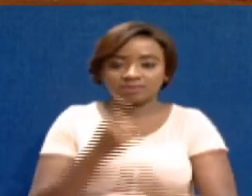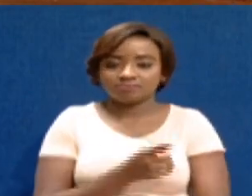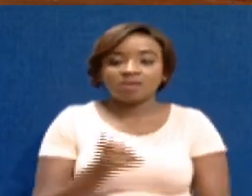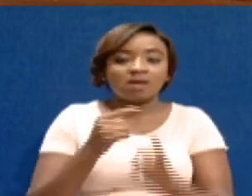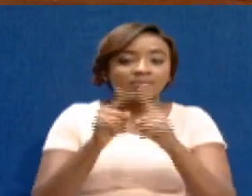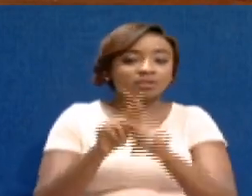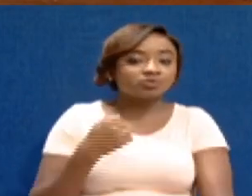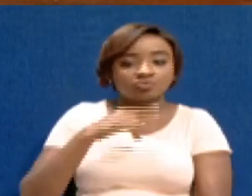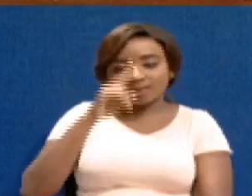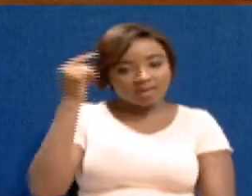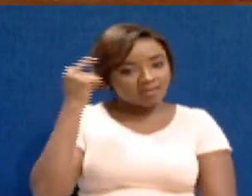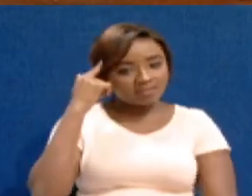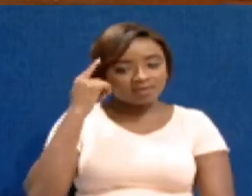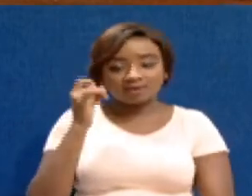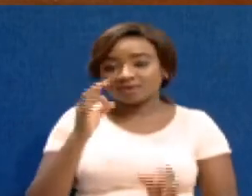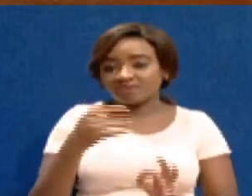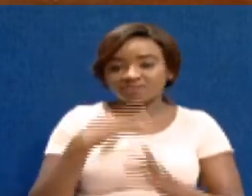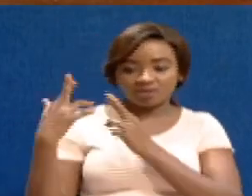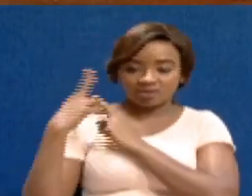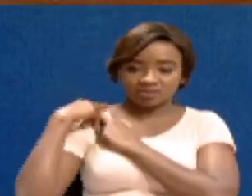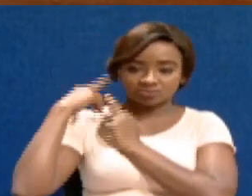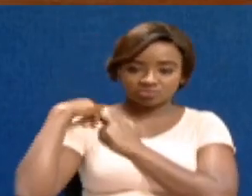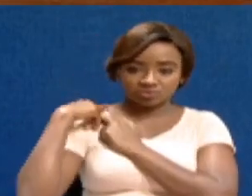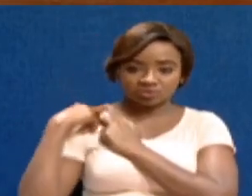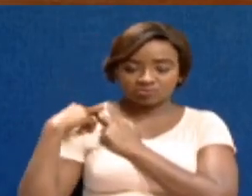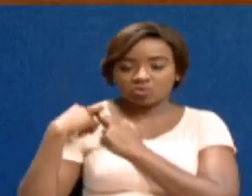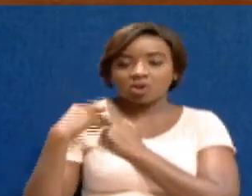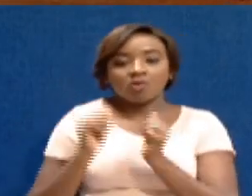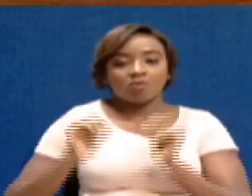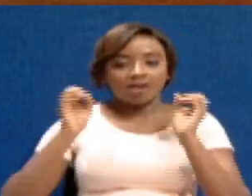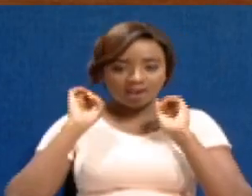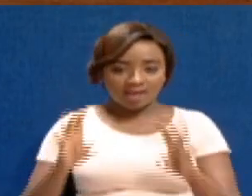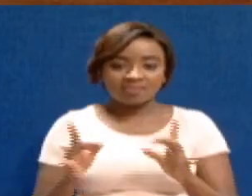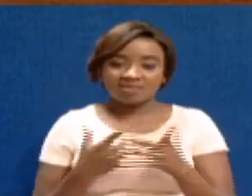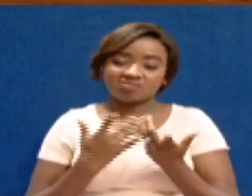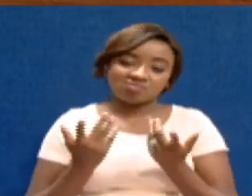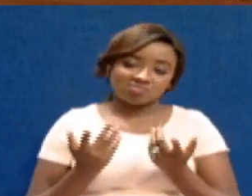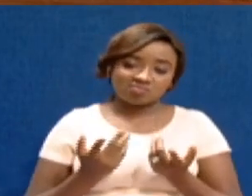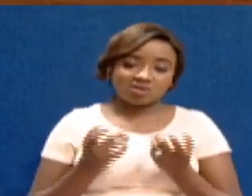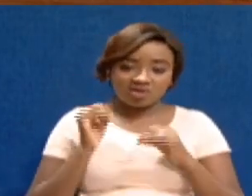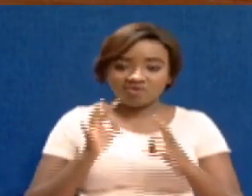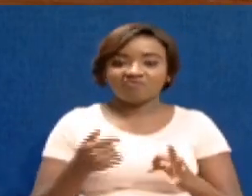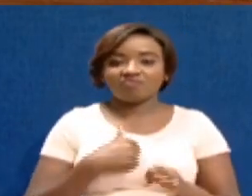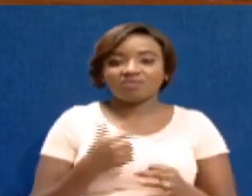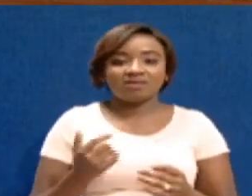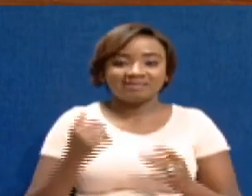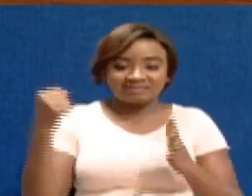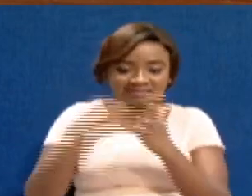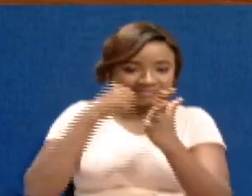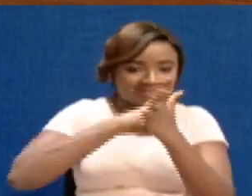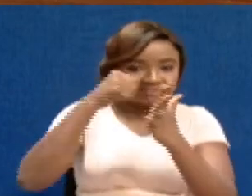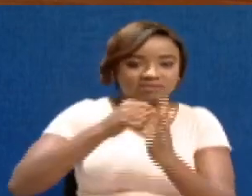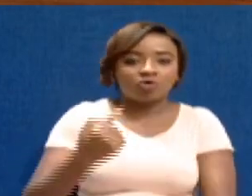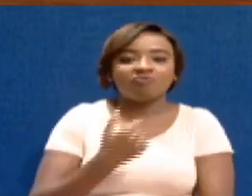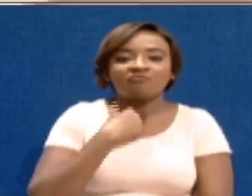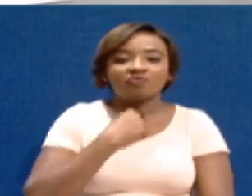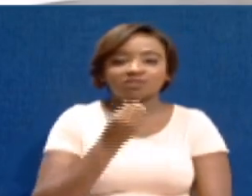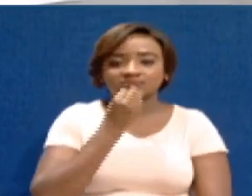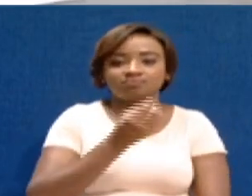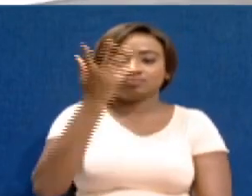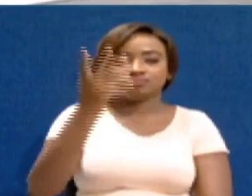the cabinet ministers, how are they appointed? The top positions in the country. That is how inclusivity comes, where